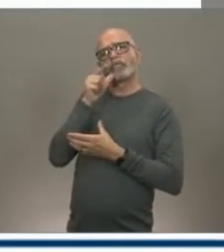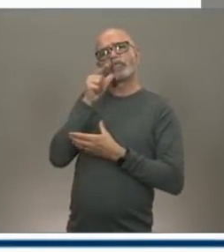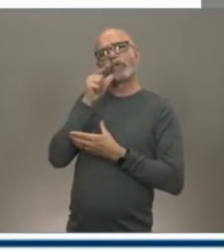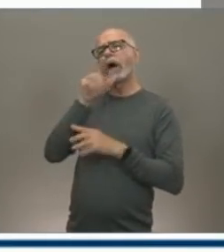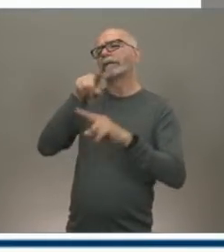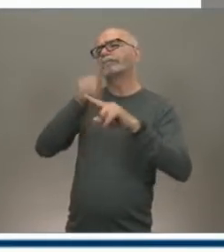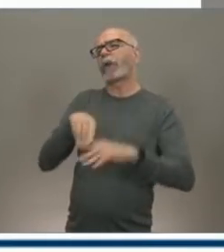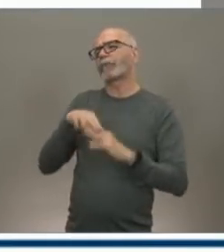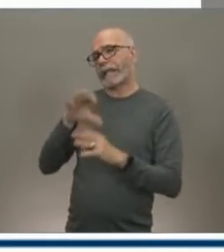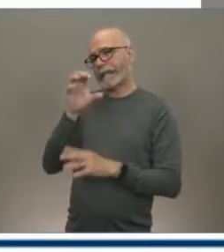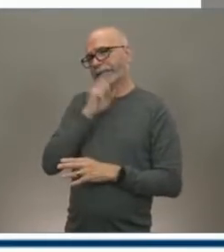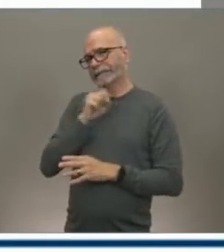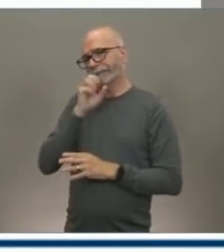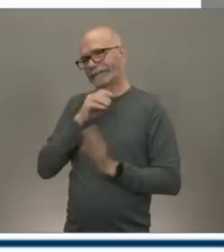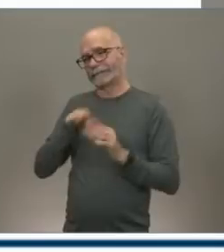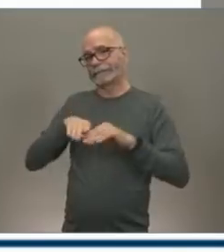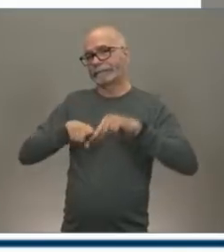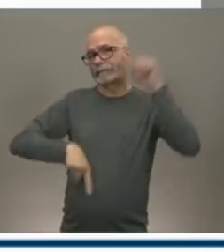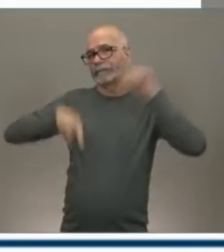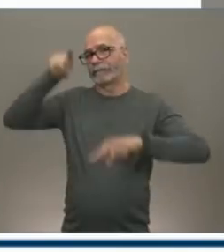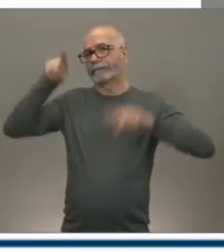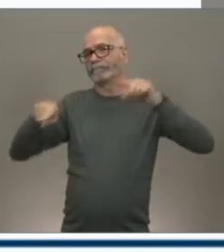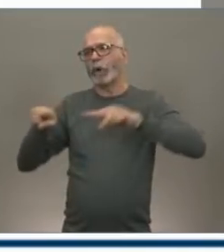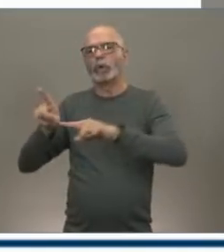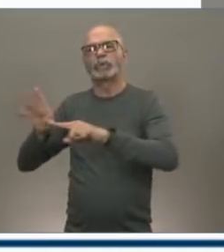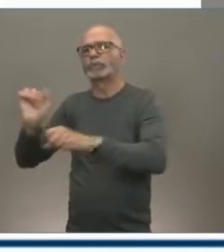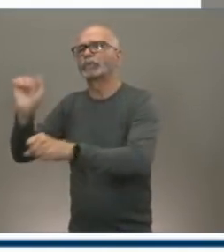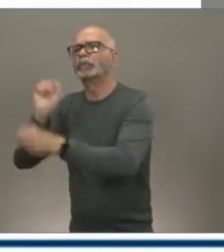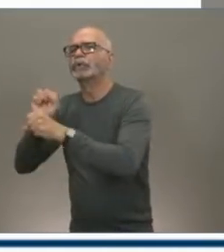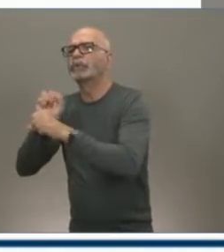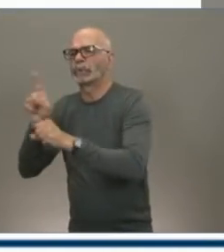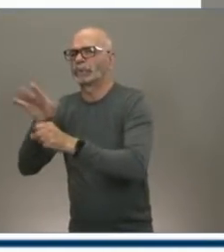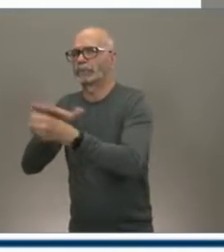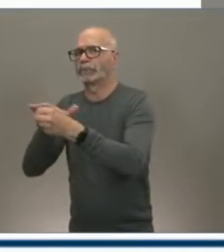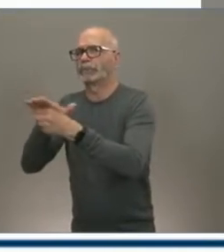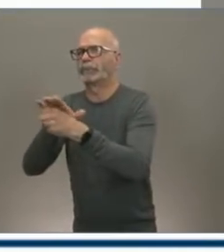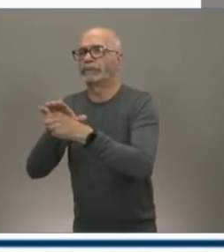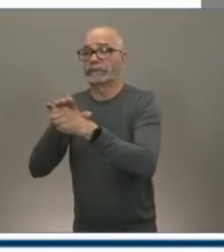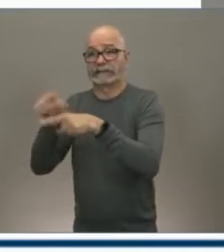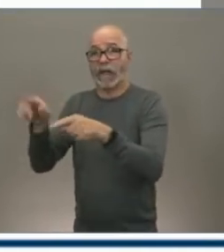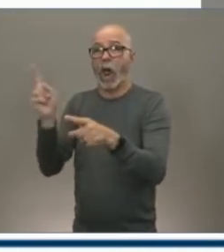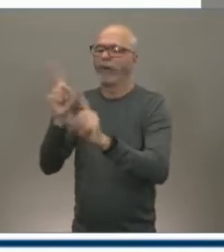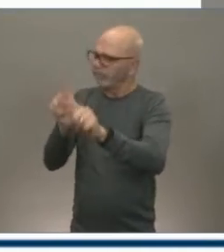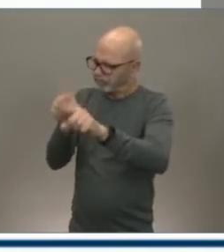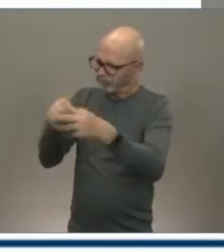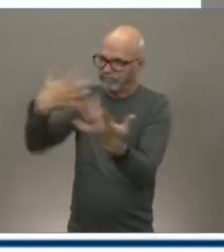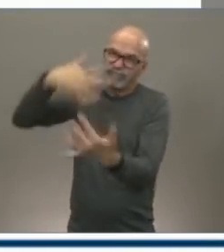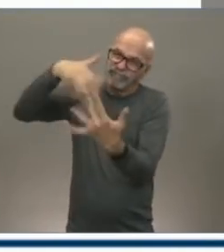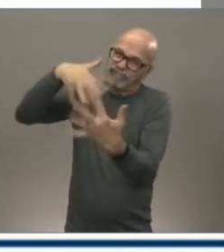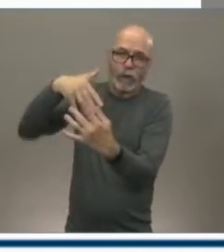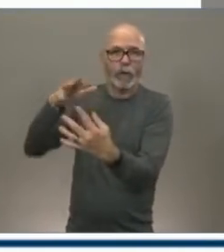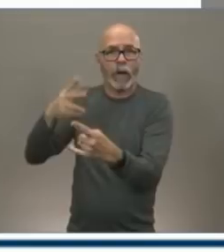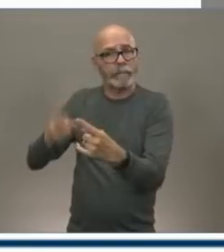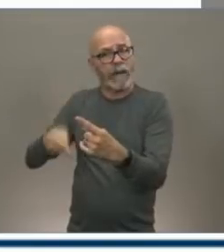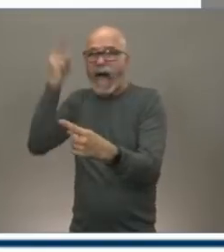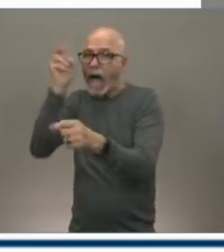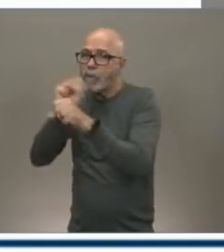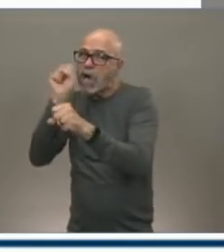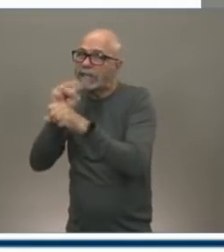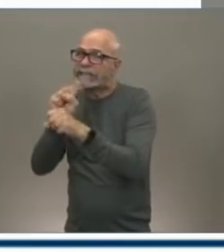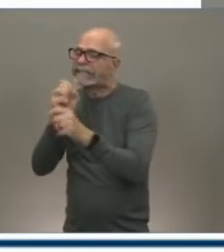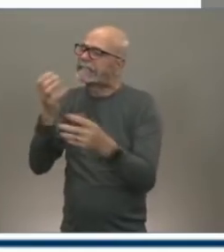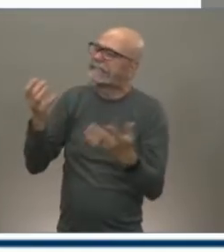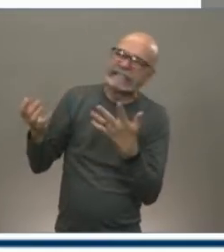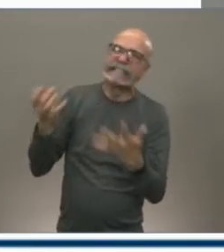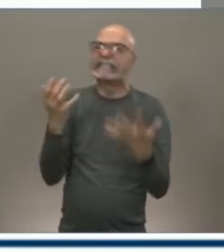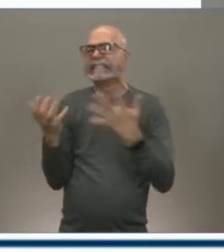conditions, what type of work people do. Some people are at higher risk of potentially being exposed because of their work, and factor that all